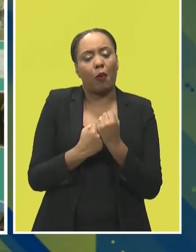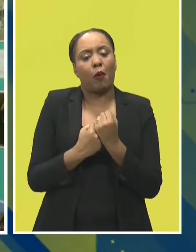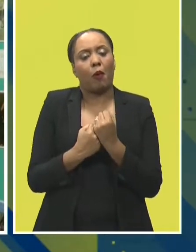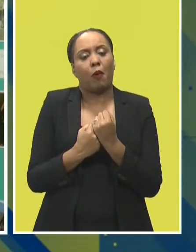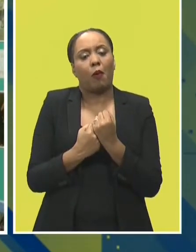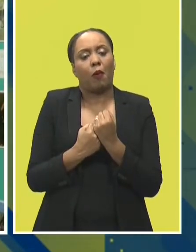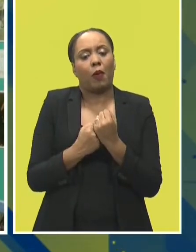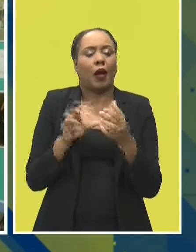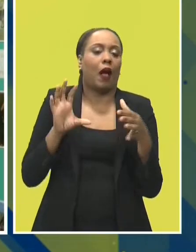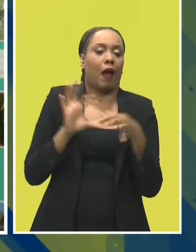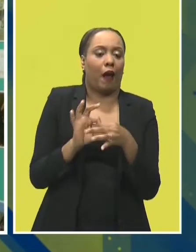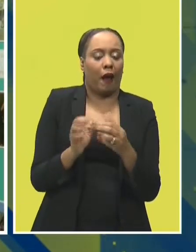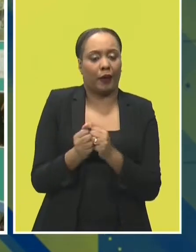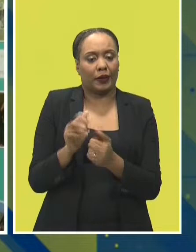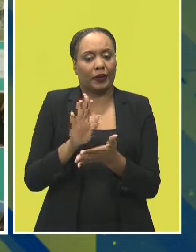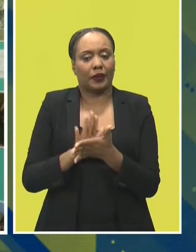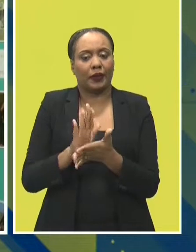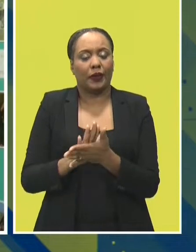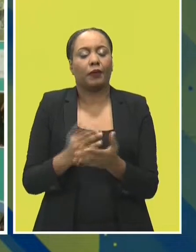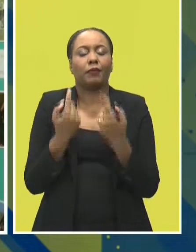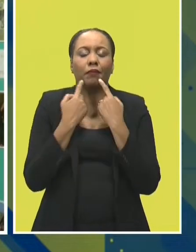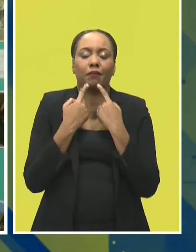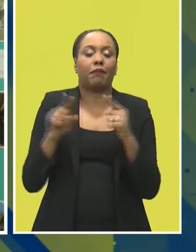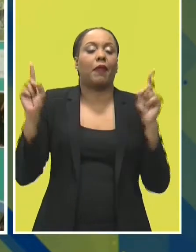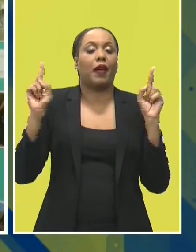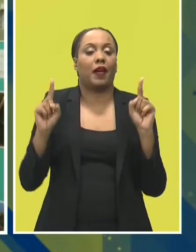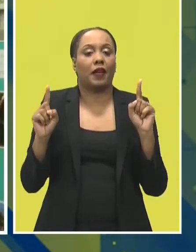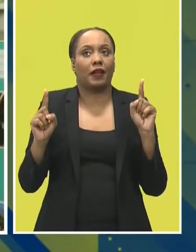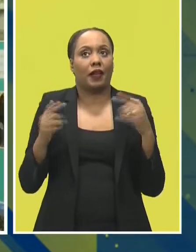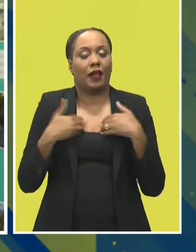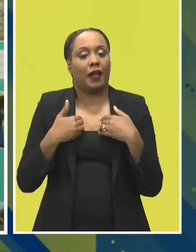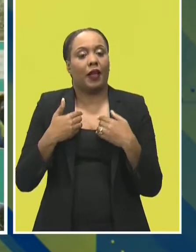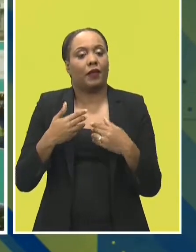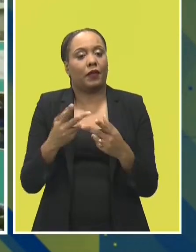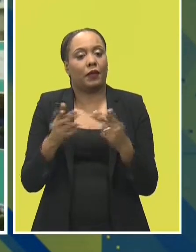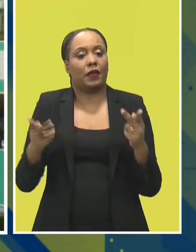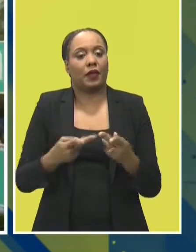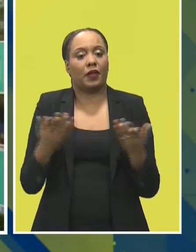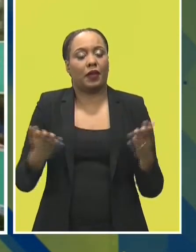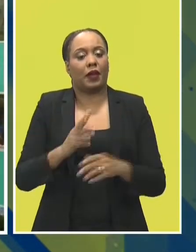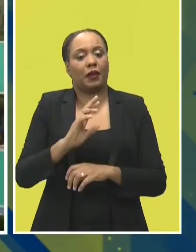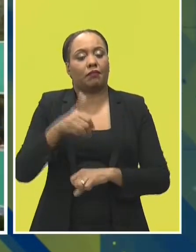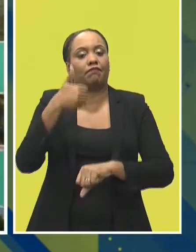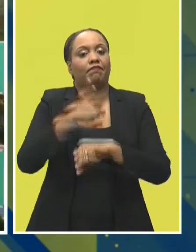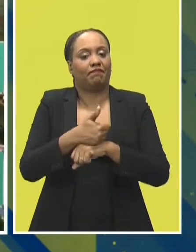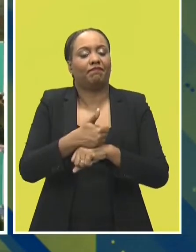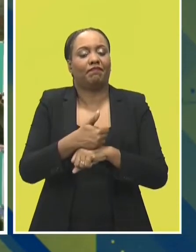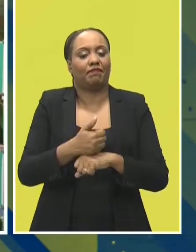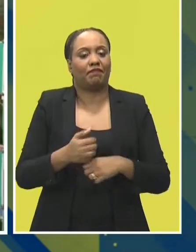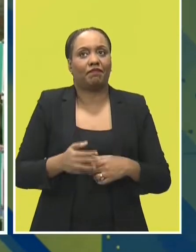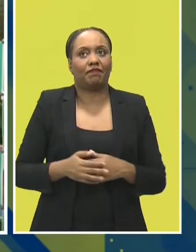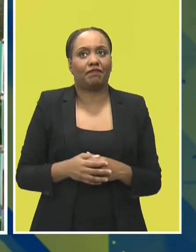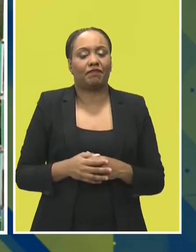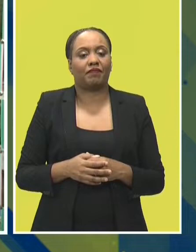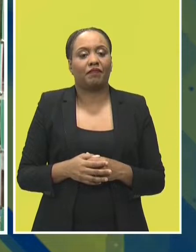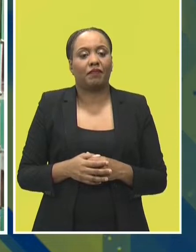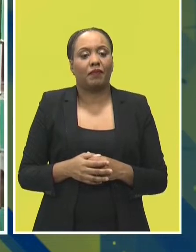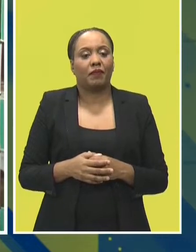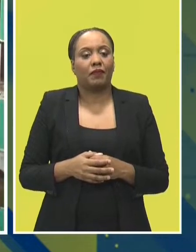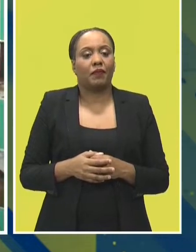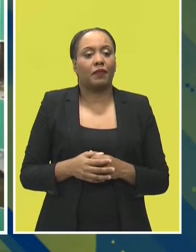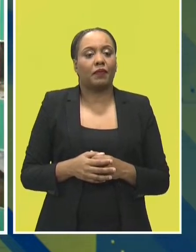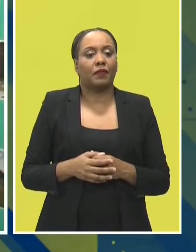been able to finally find a permanent home for the school here at Britton Court, which is located